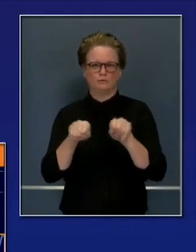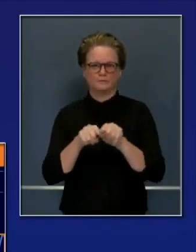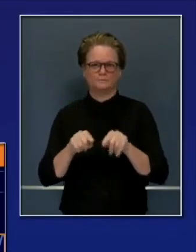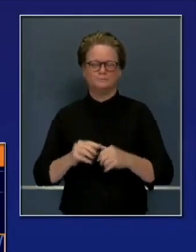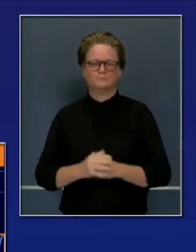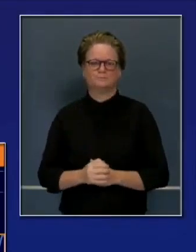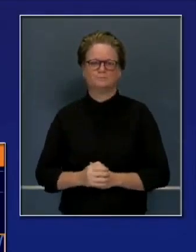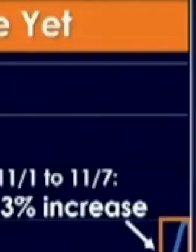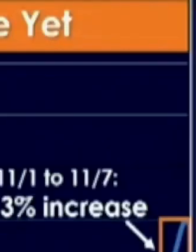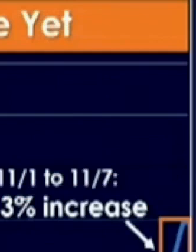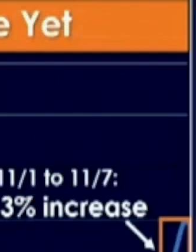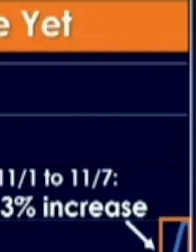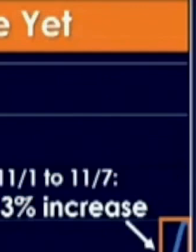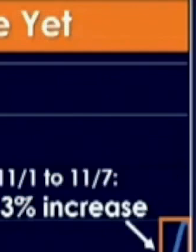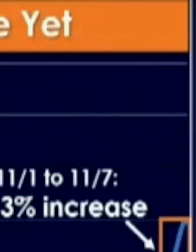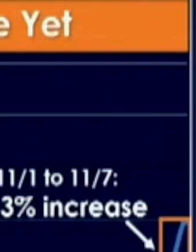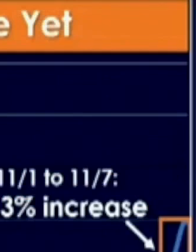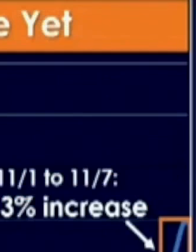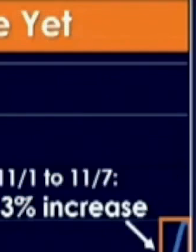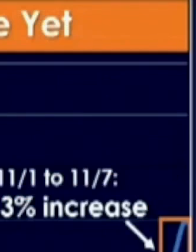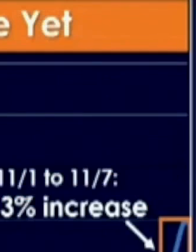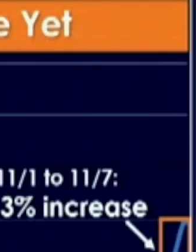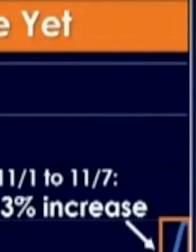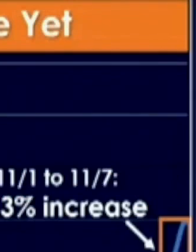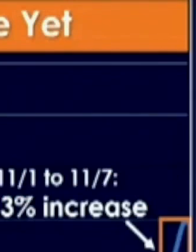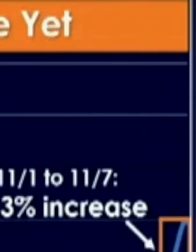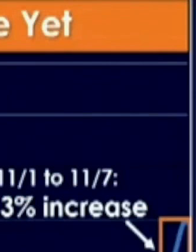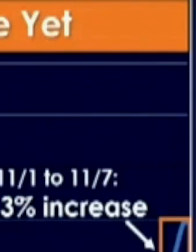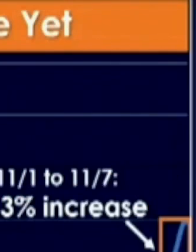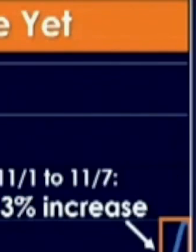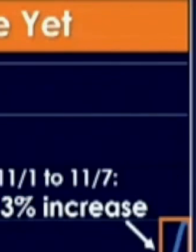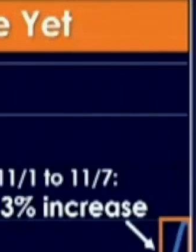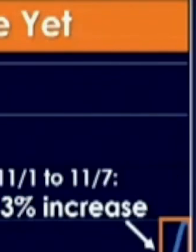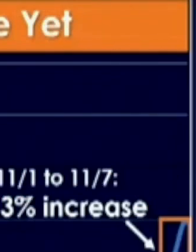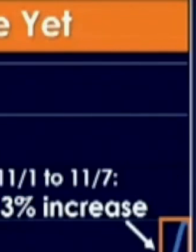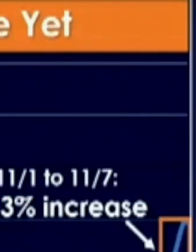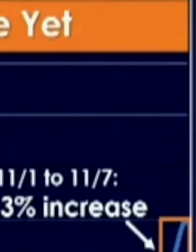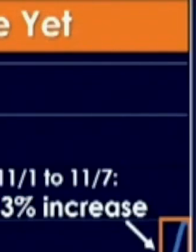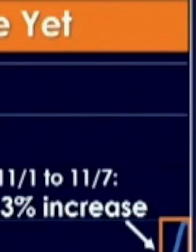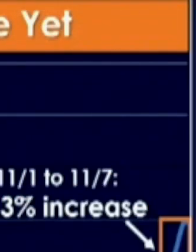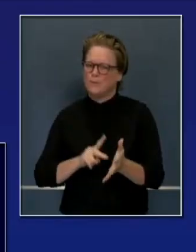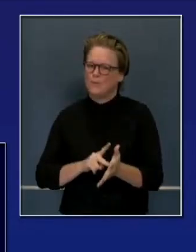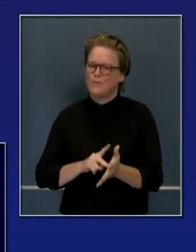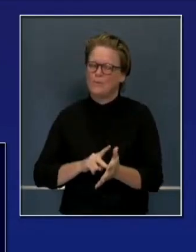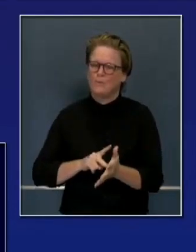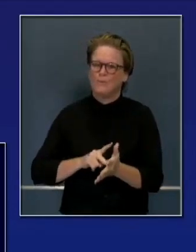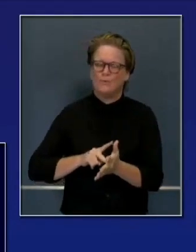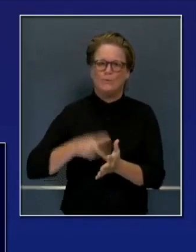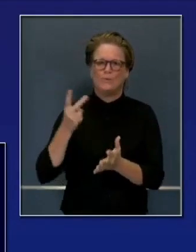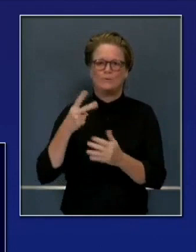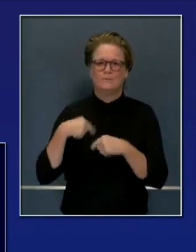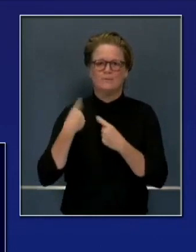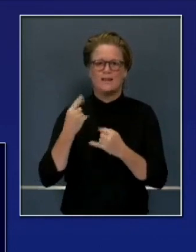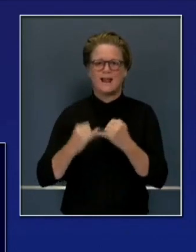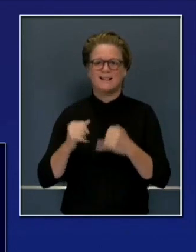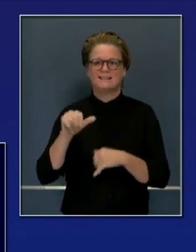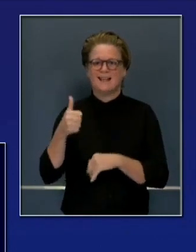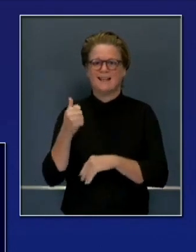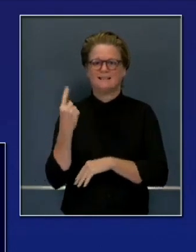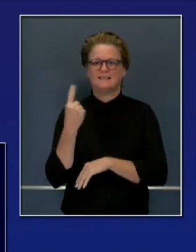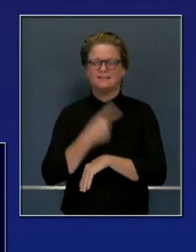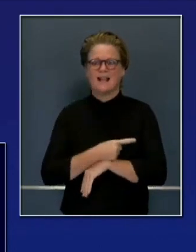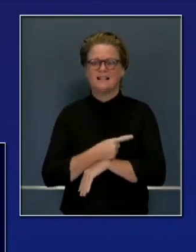Newsom sounding the alarm COVID-19 cases doubling in California in the last 10 days. This is simply the fastest increase